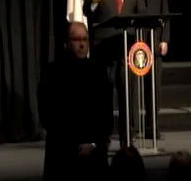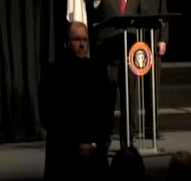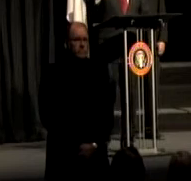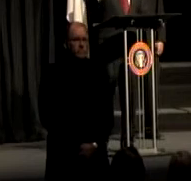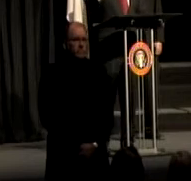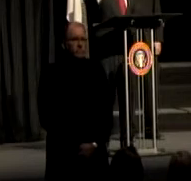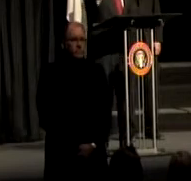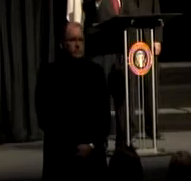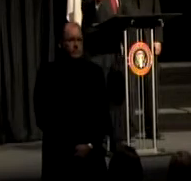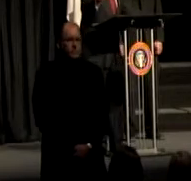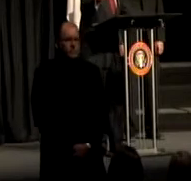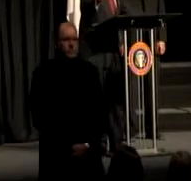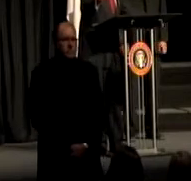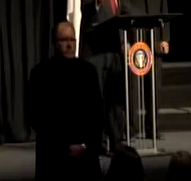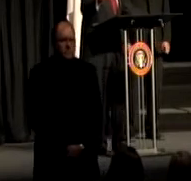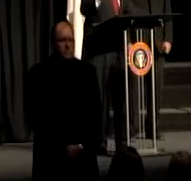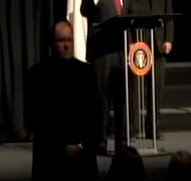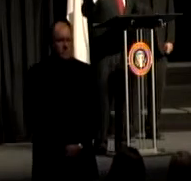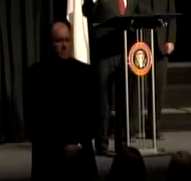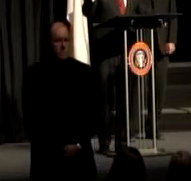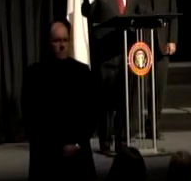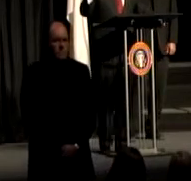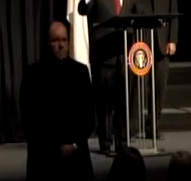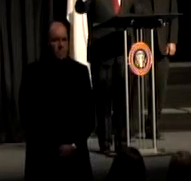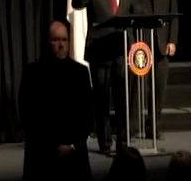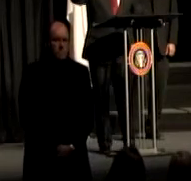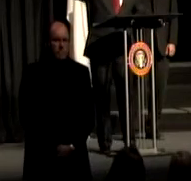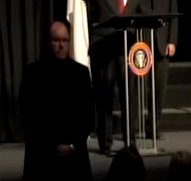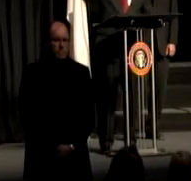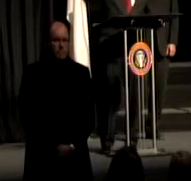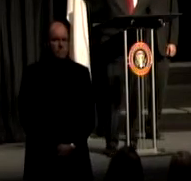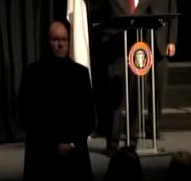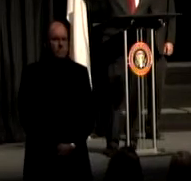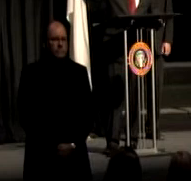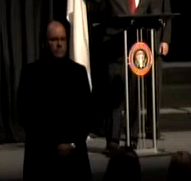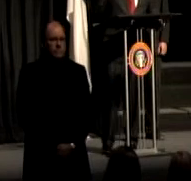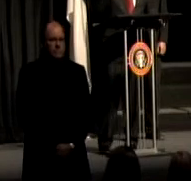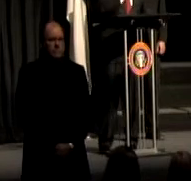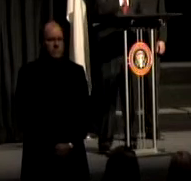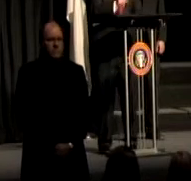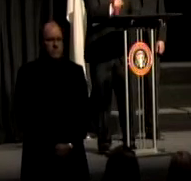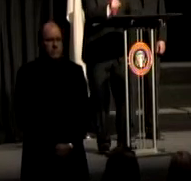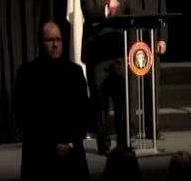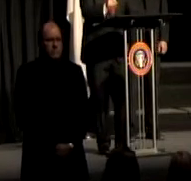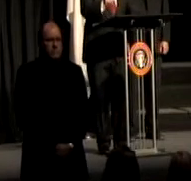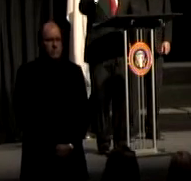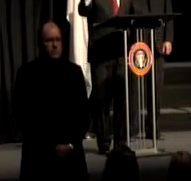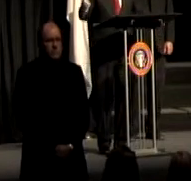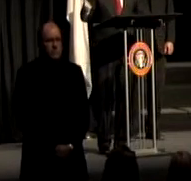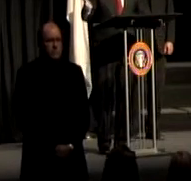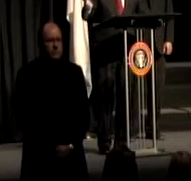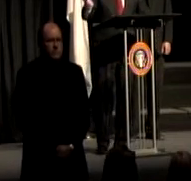Jesus because of your words I believe in Jesus because of his words our job